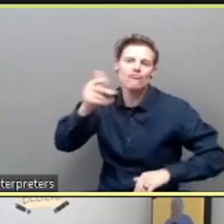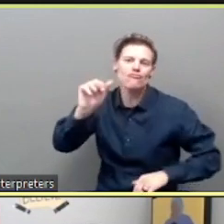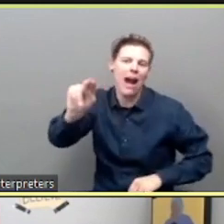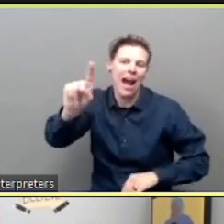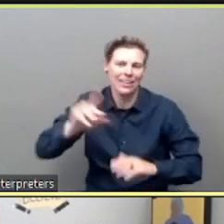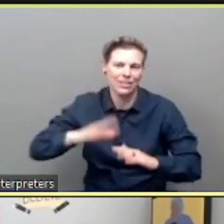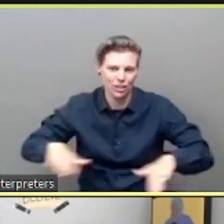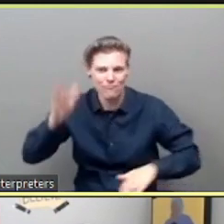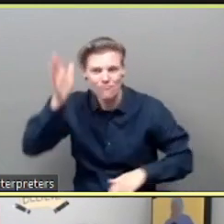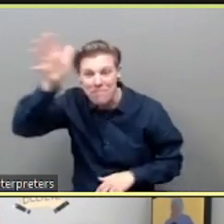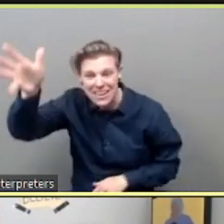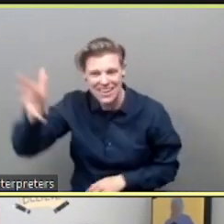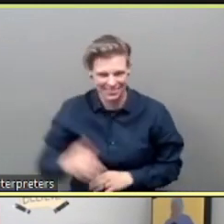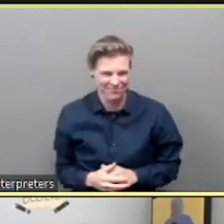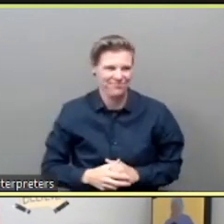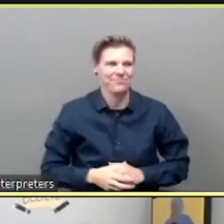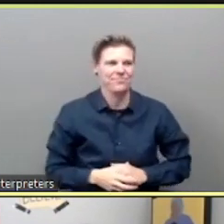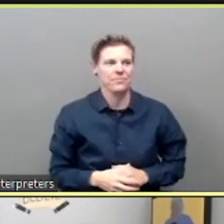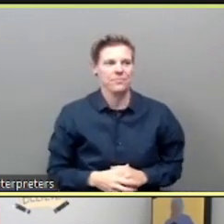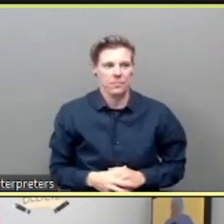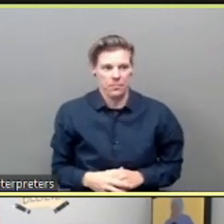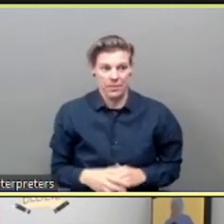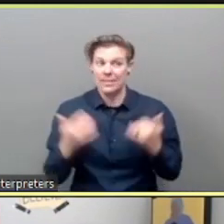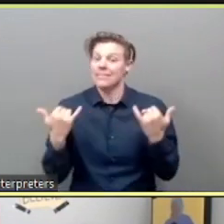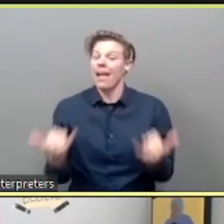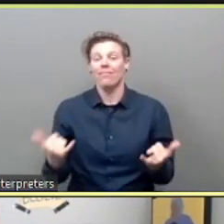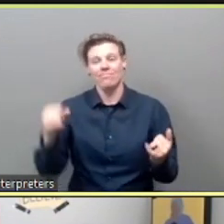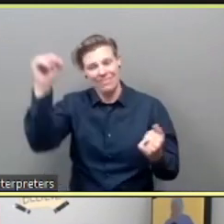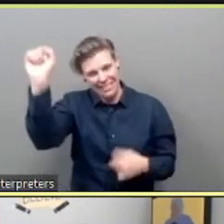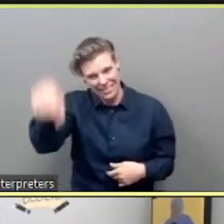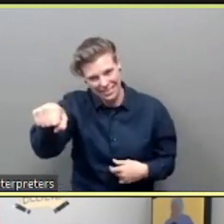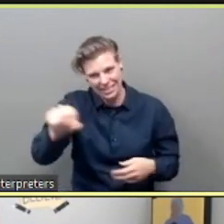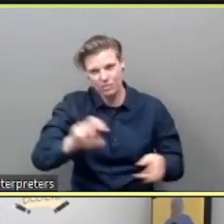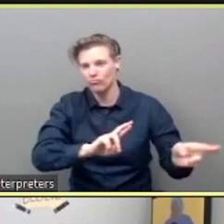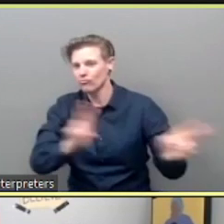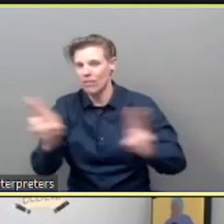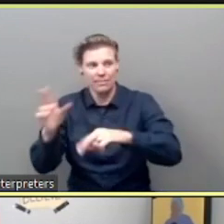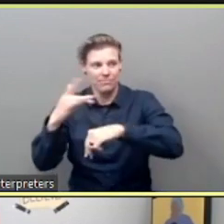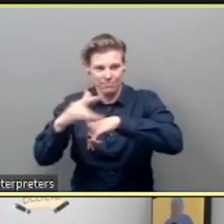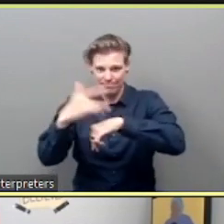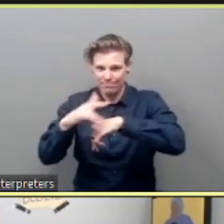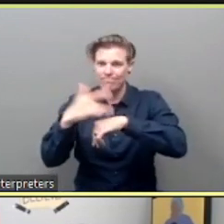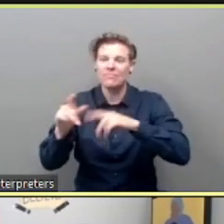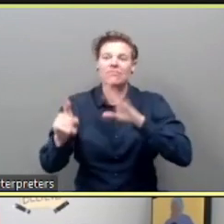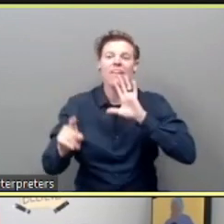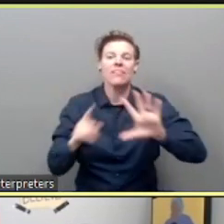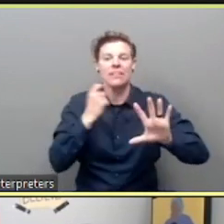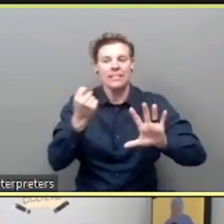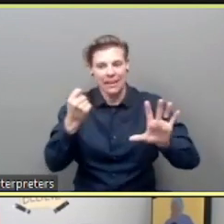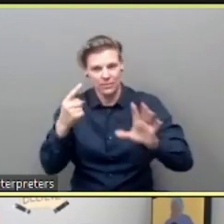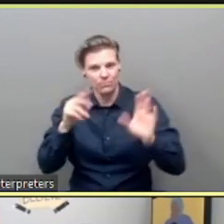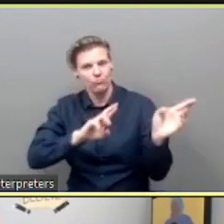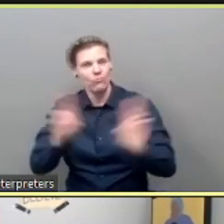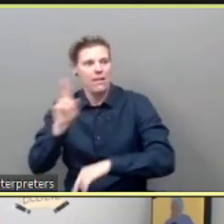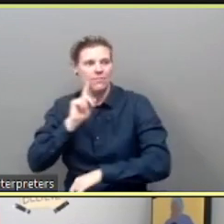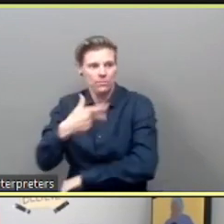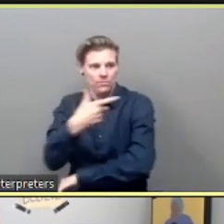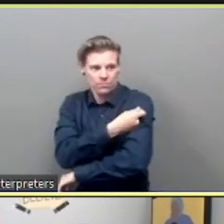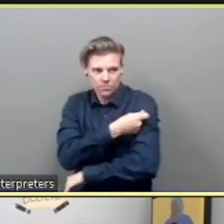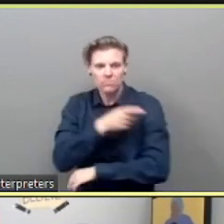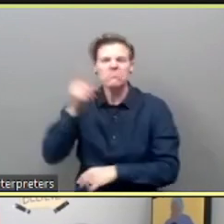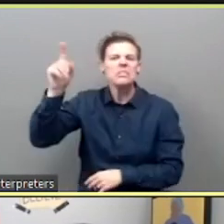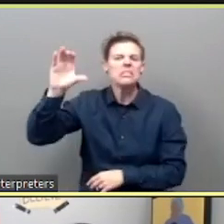now available, the 5 to 11-year-olds for New Mexicans. The CDC actually estimates that for